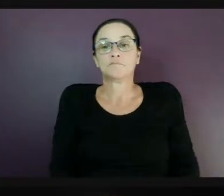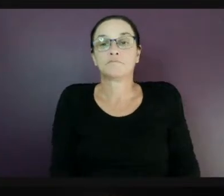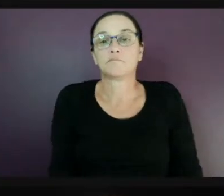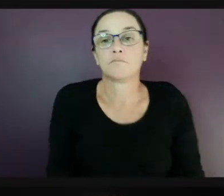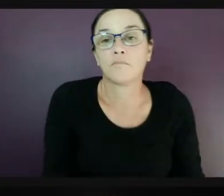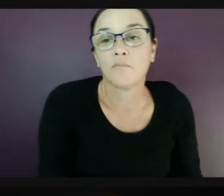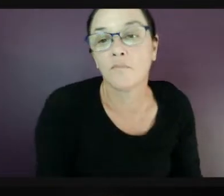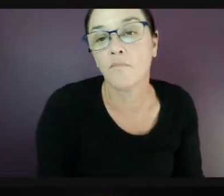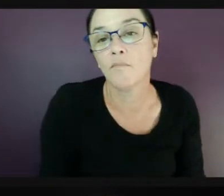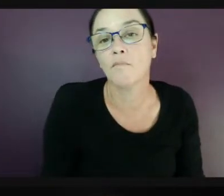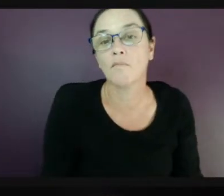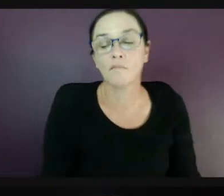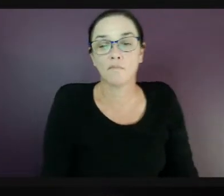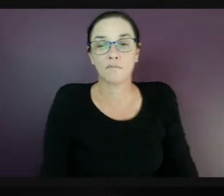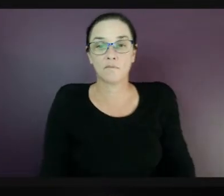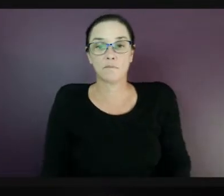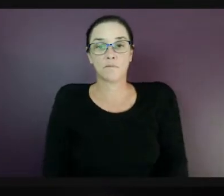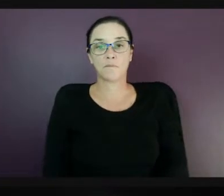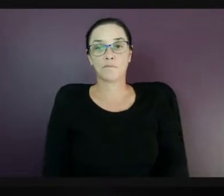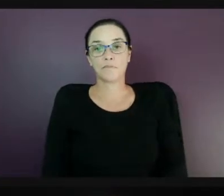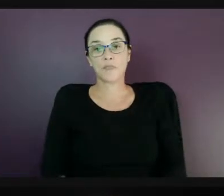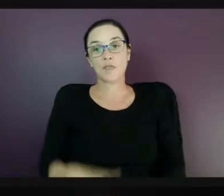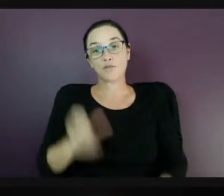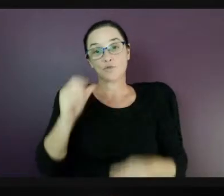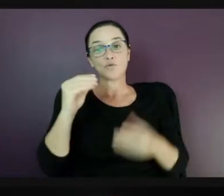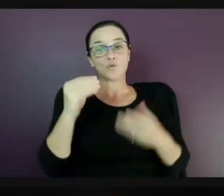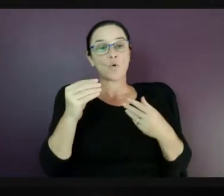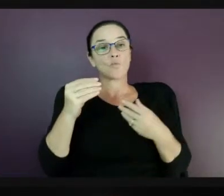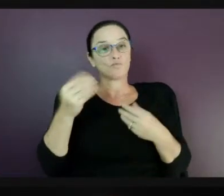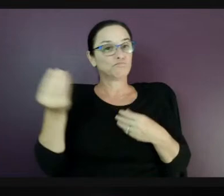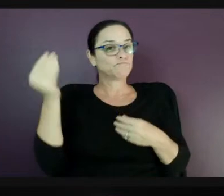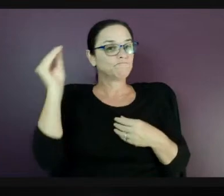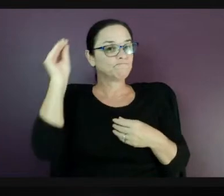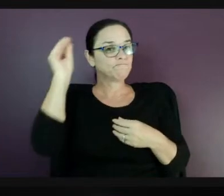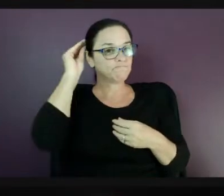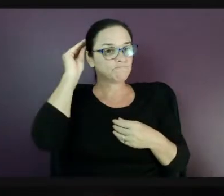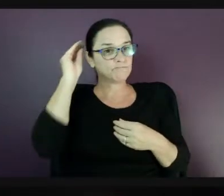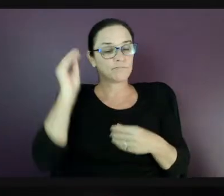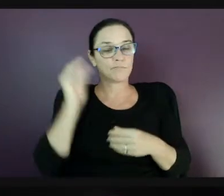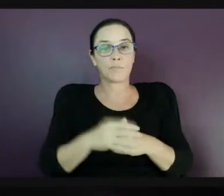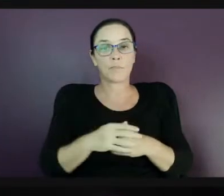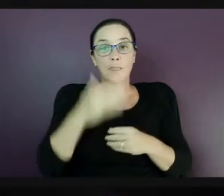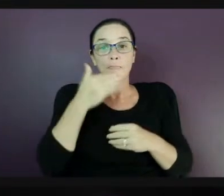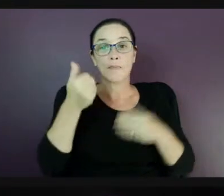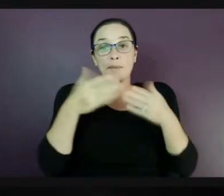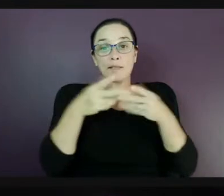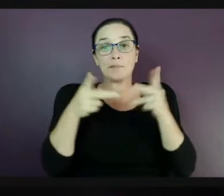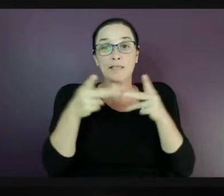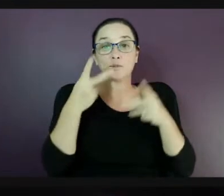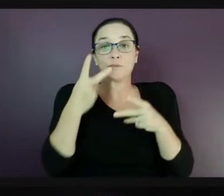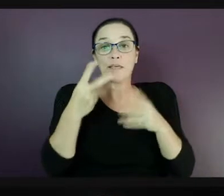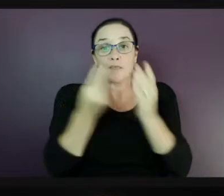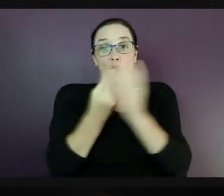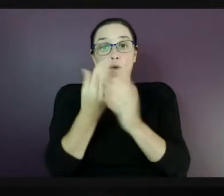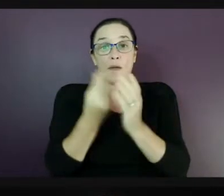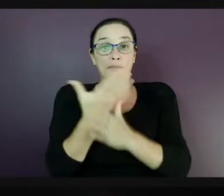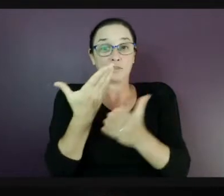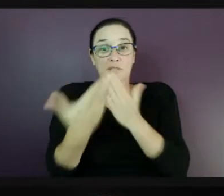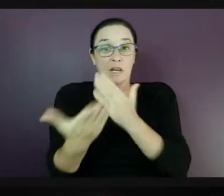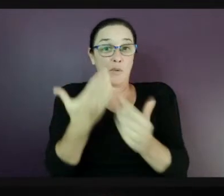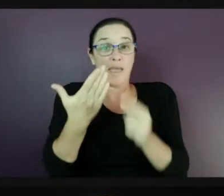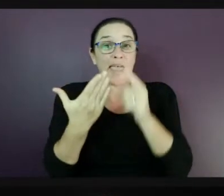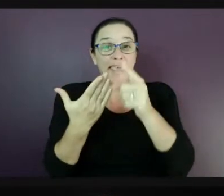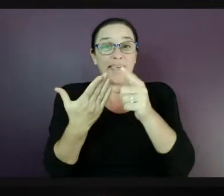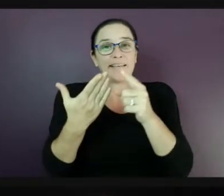of a possible eruption there. So keep that in mind. Historically, the best place to see these eruptions in this area has actually been up